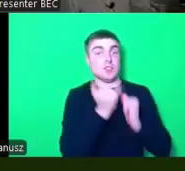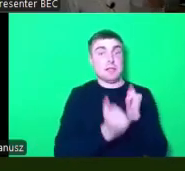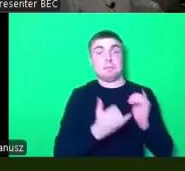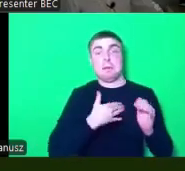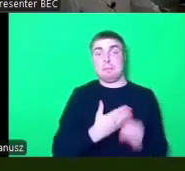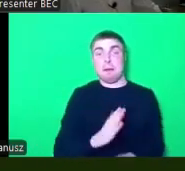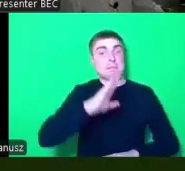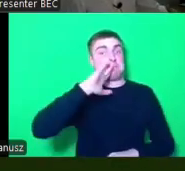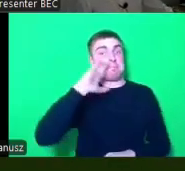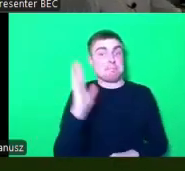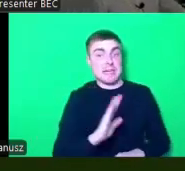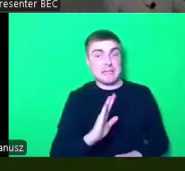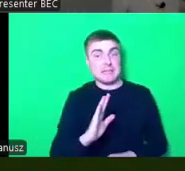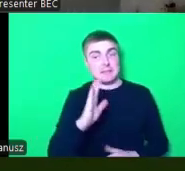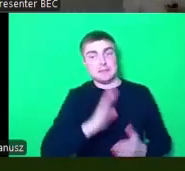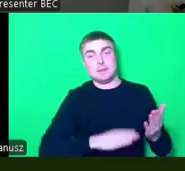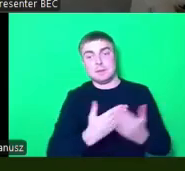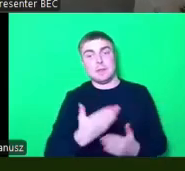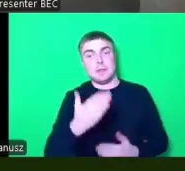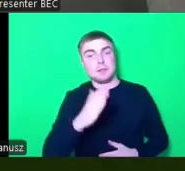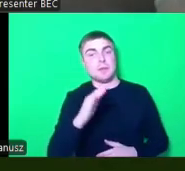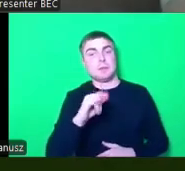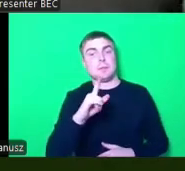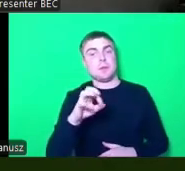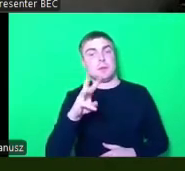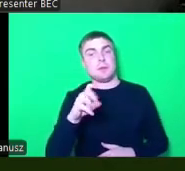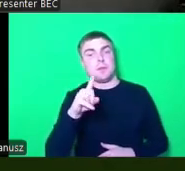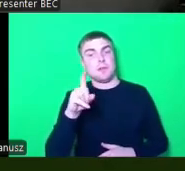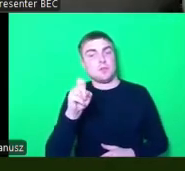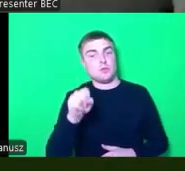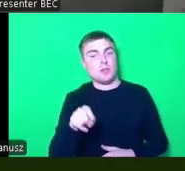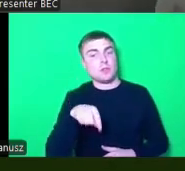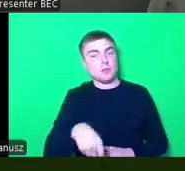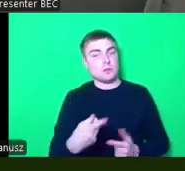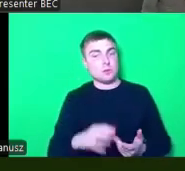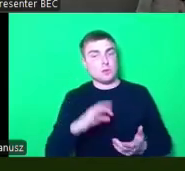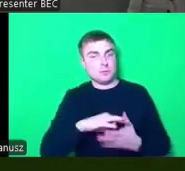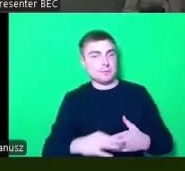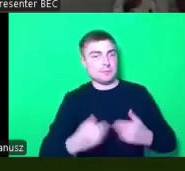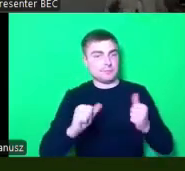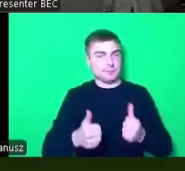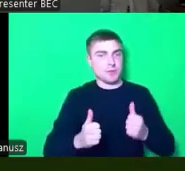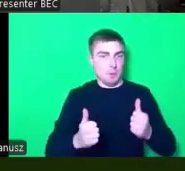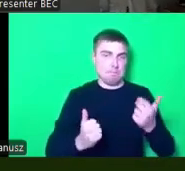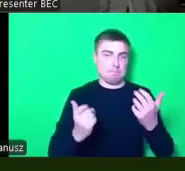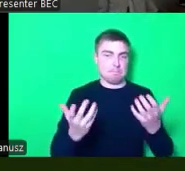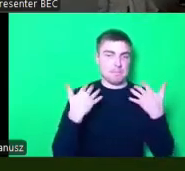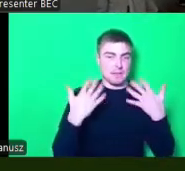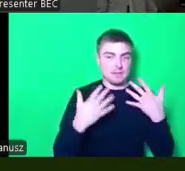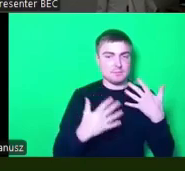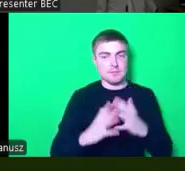the Białowieża forest, and it's not a strict reserve, but the state forest. In the monoculture